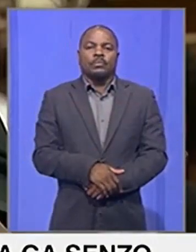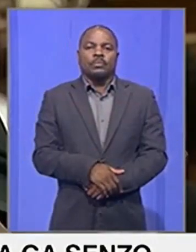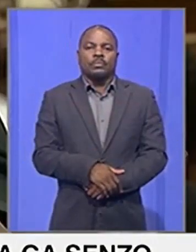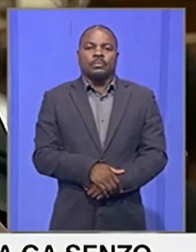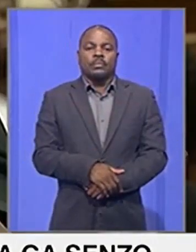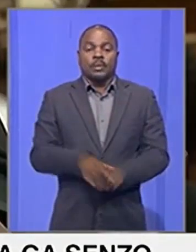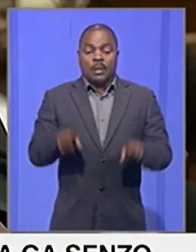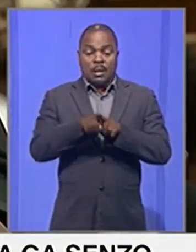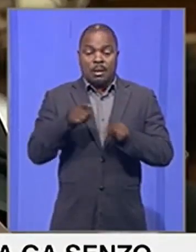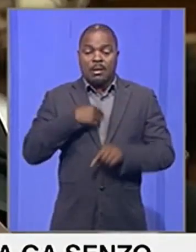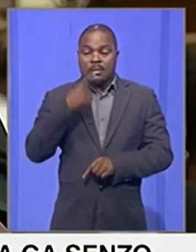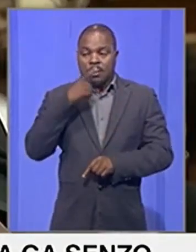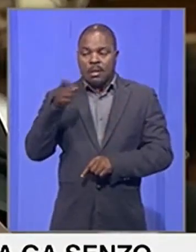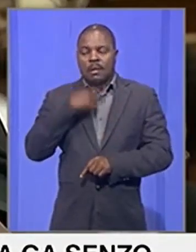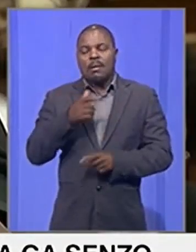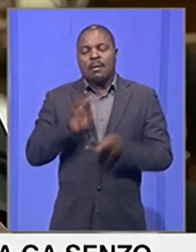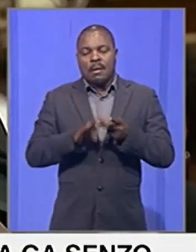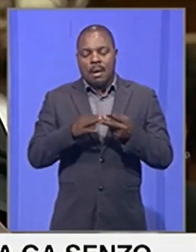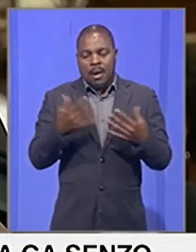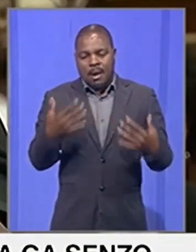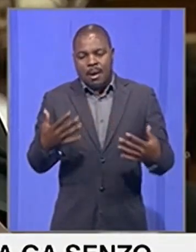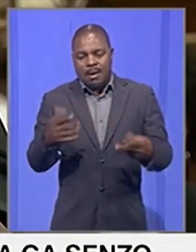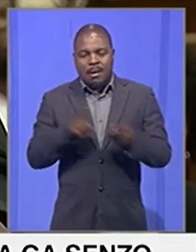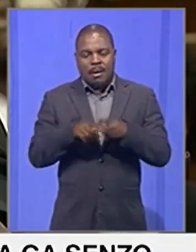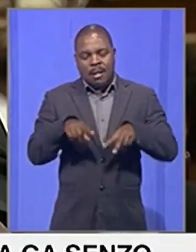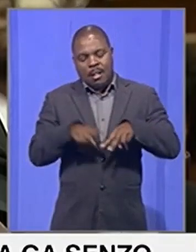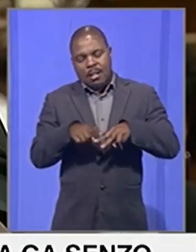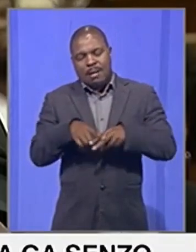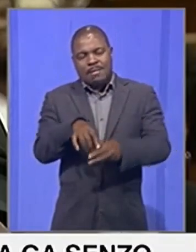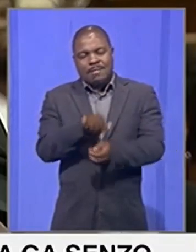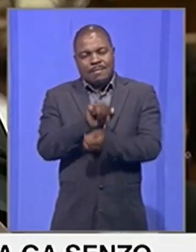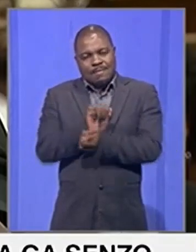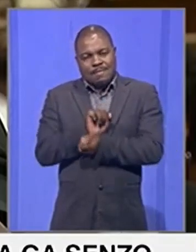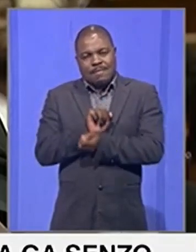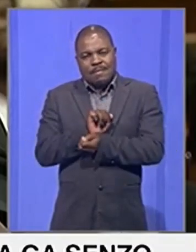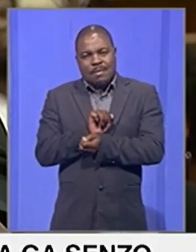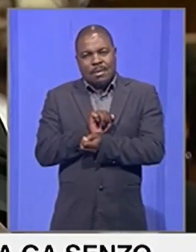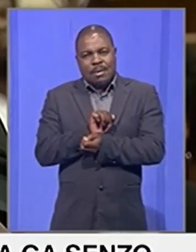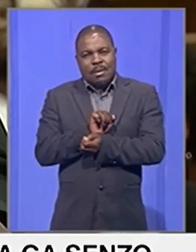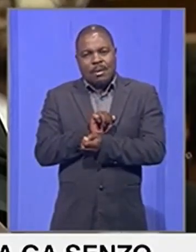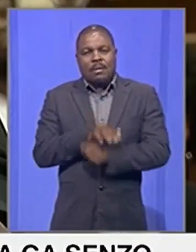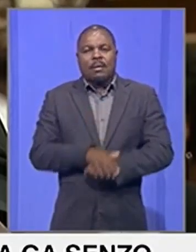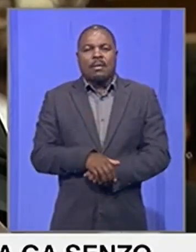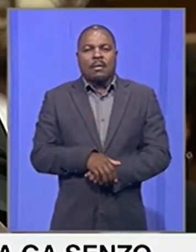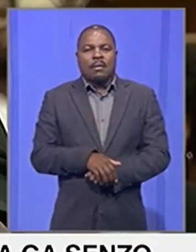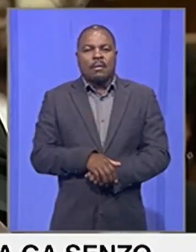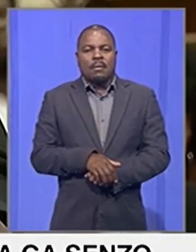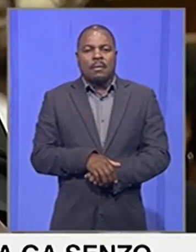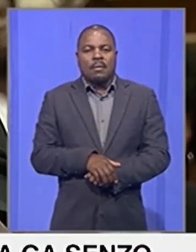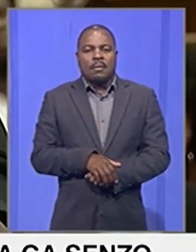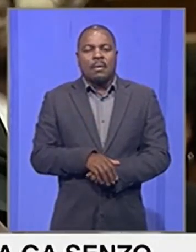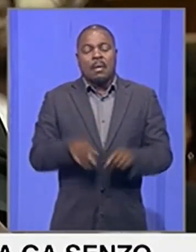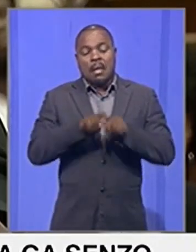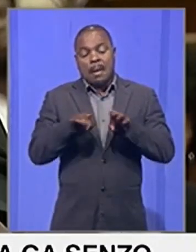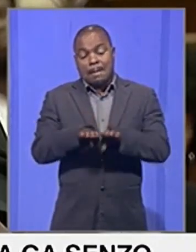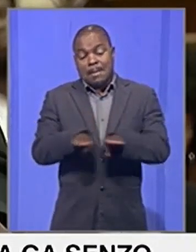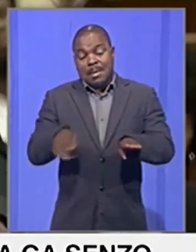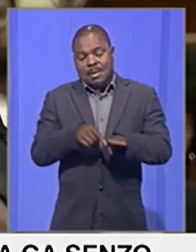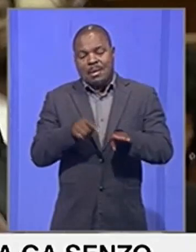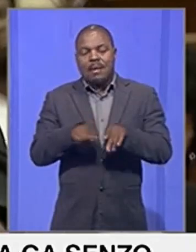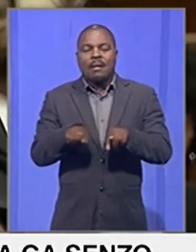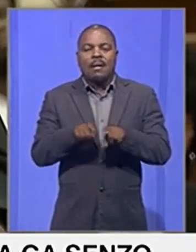was saying that they then tied my hands and my legs. Over my private part. They put this mat thing over